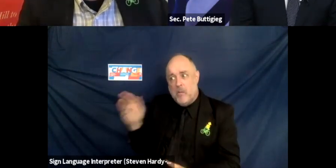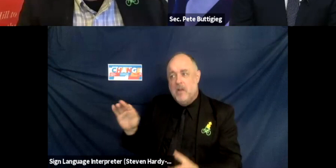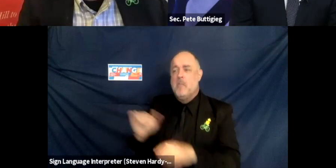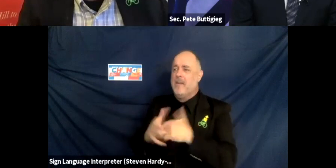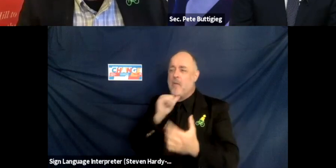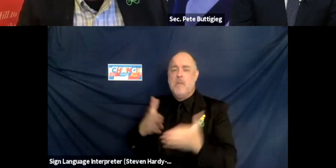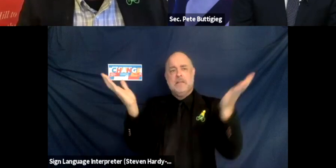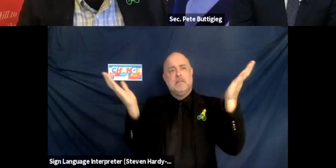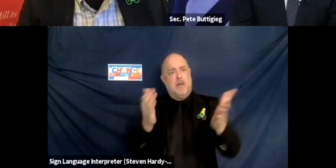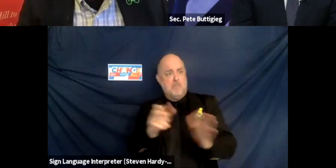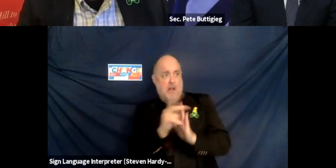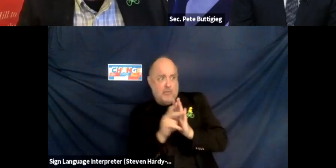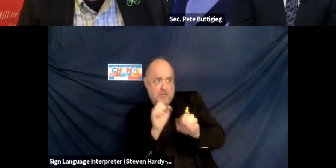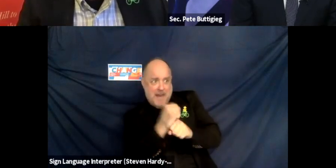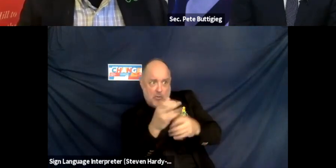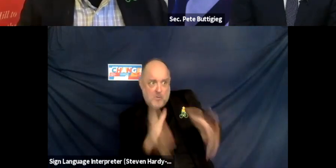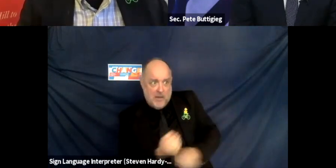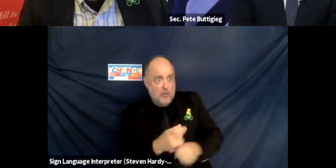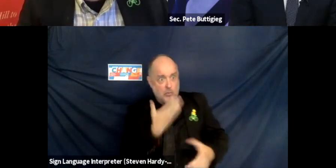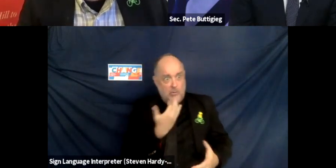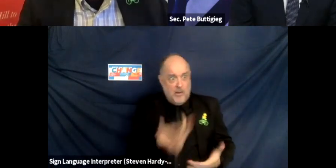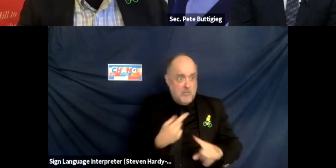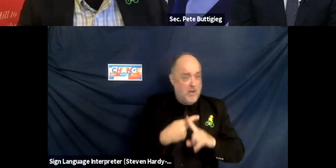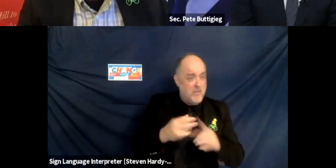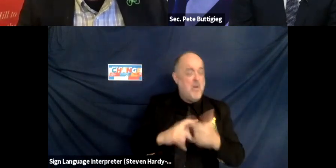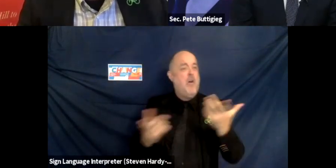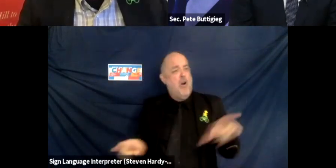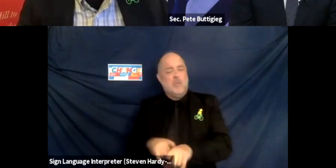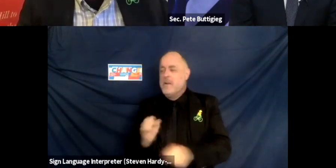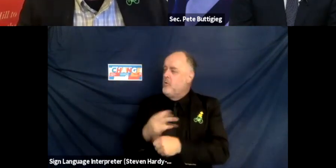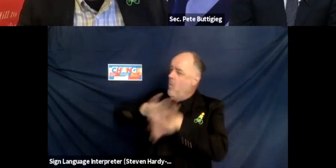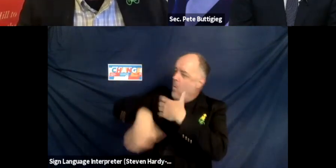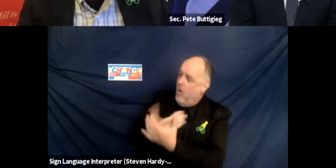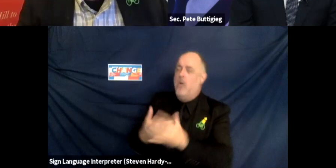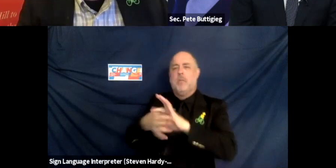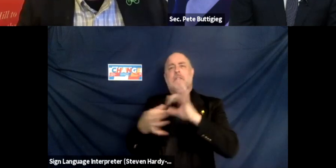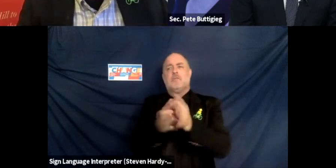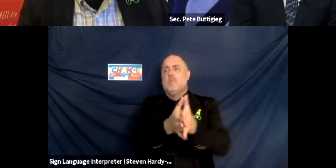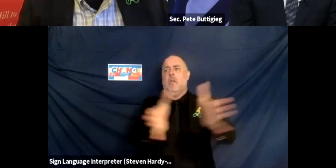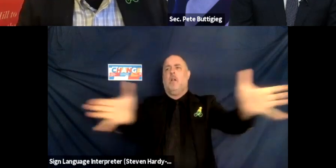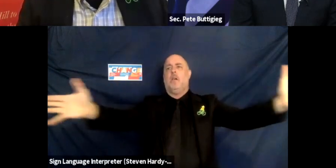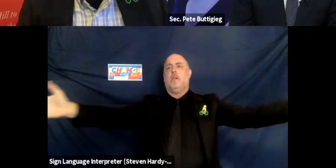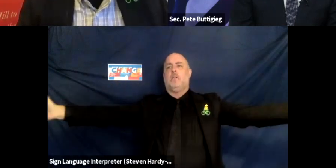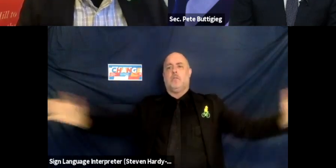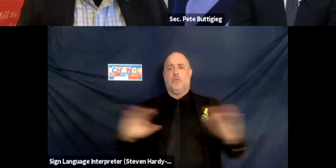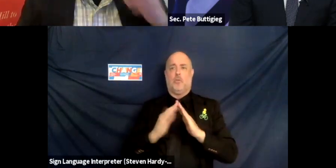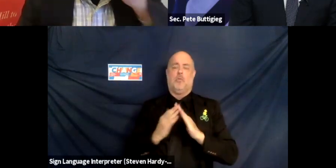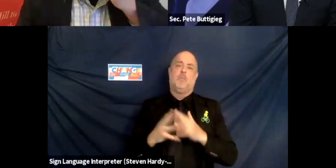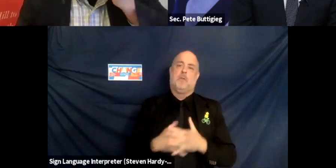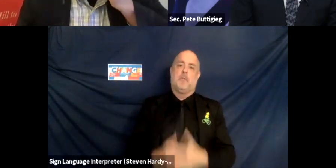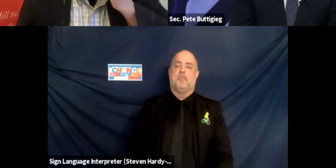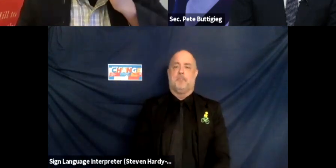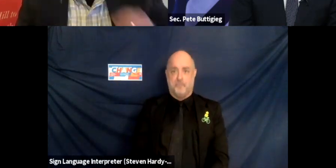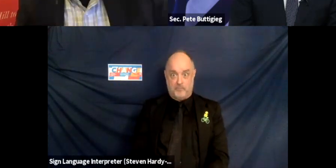persuading policymakers to do good things, but in terms of making sure that broader message gets out into the community. Yeah,